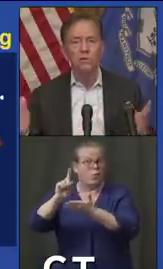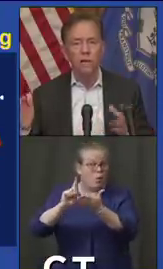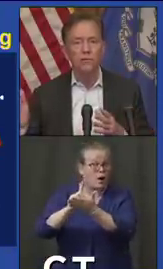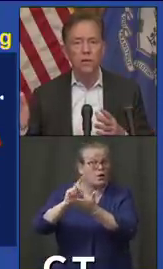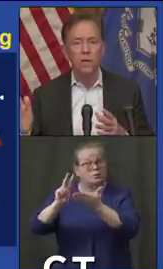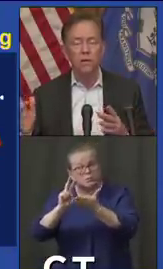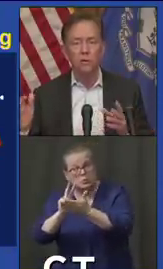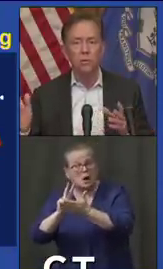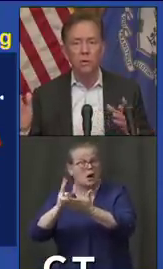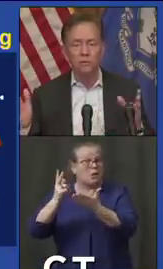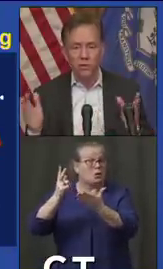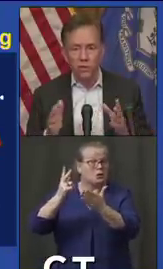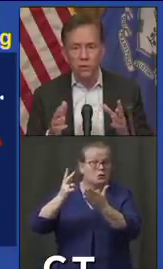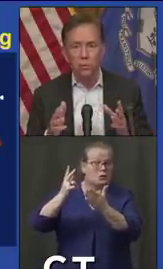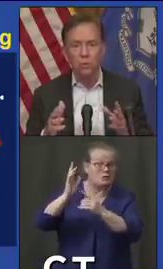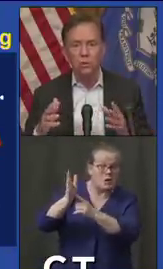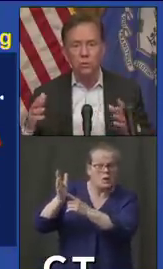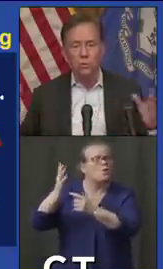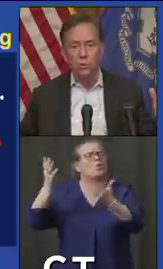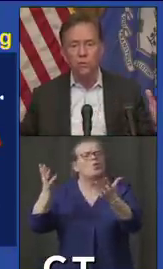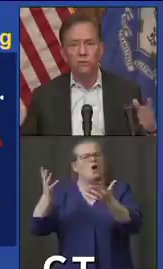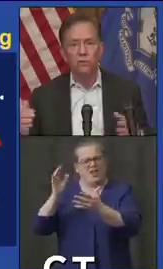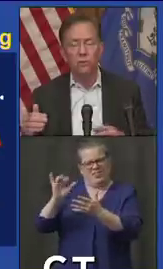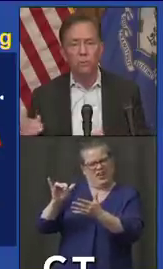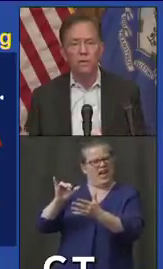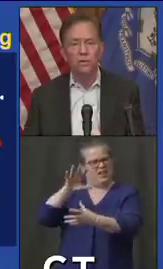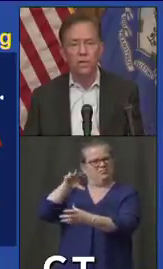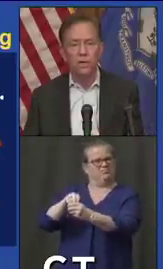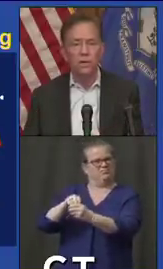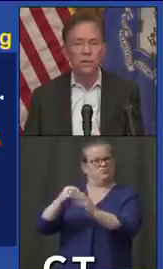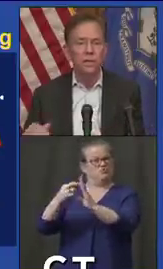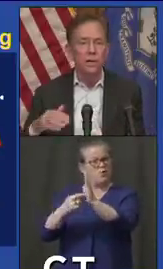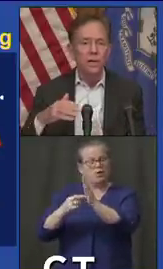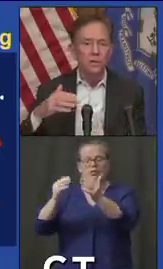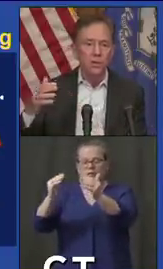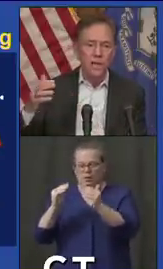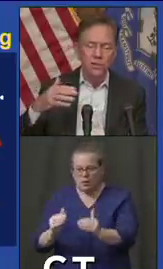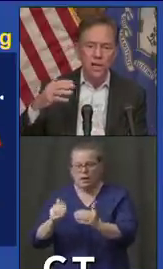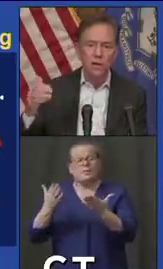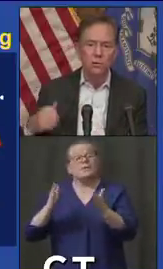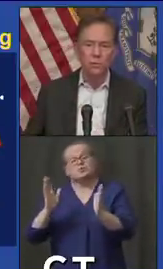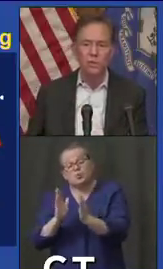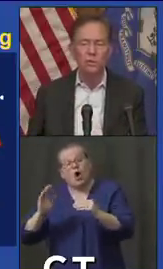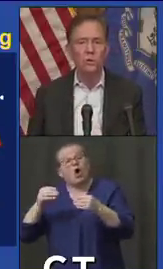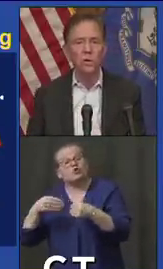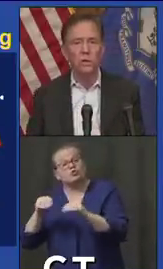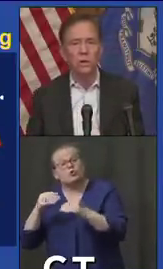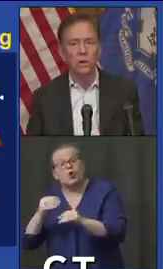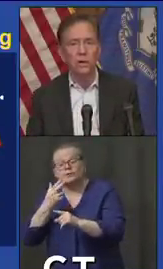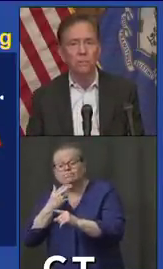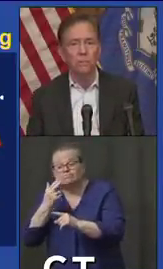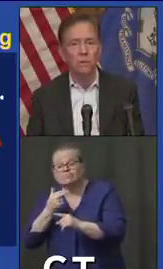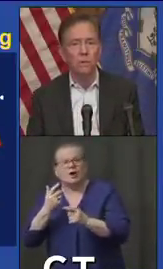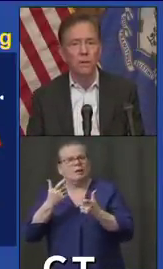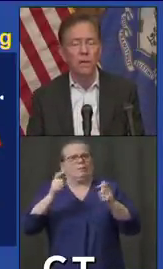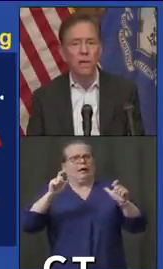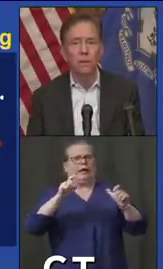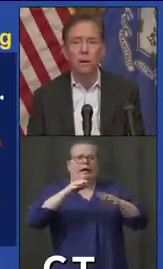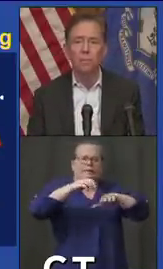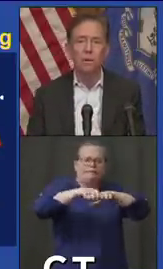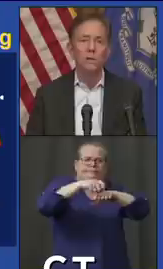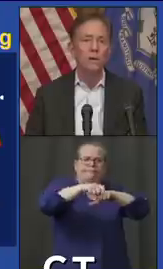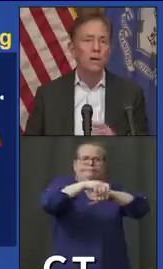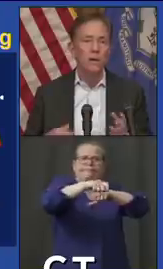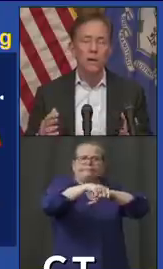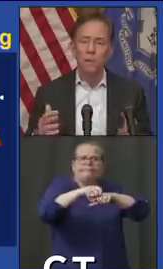How safely can you do it if it's a small store versus a big salon? So that's the health risk story that our committee came